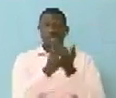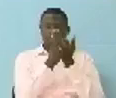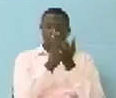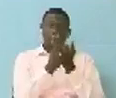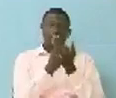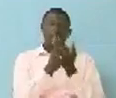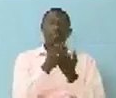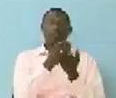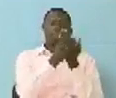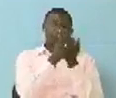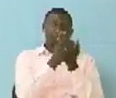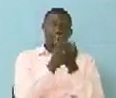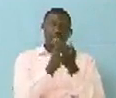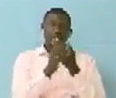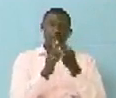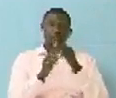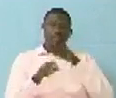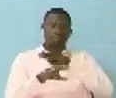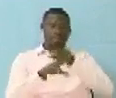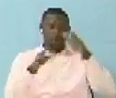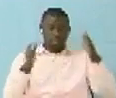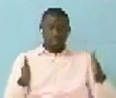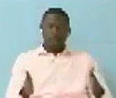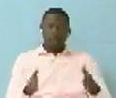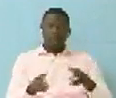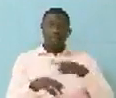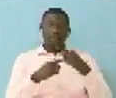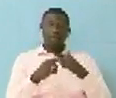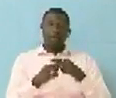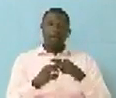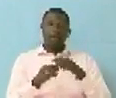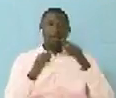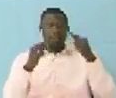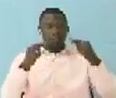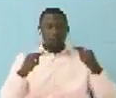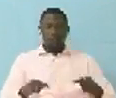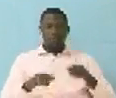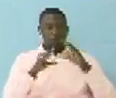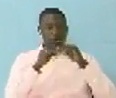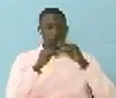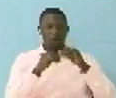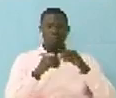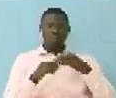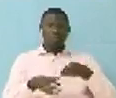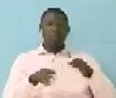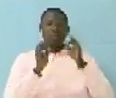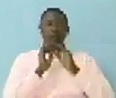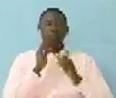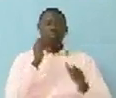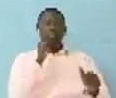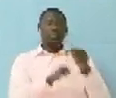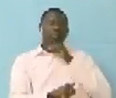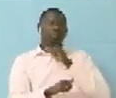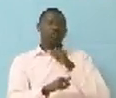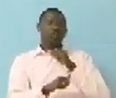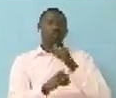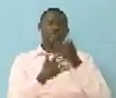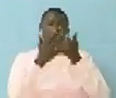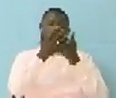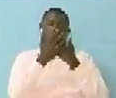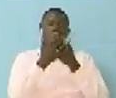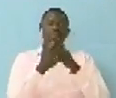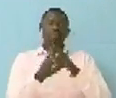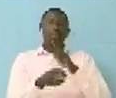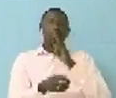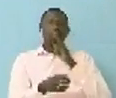after their testimony, they take him back to mile 2 by the junglers.